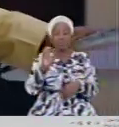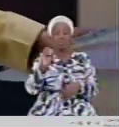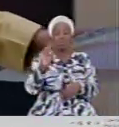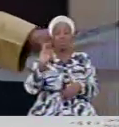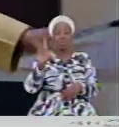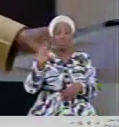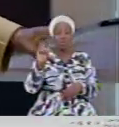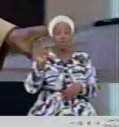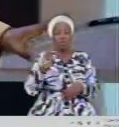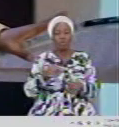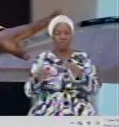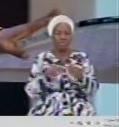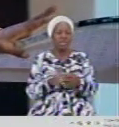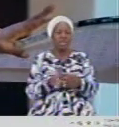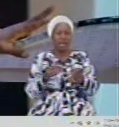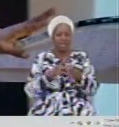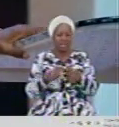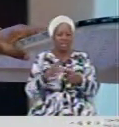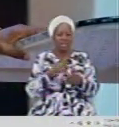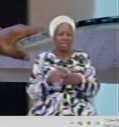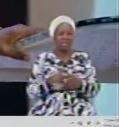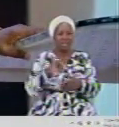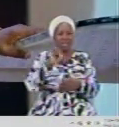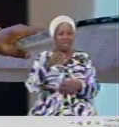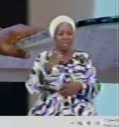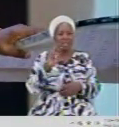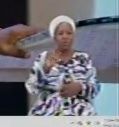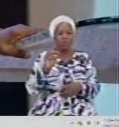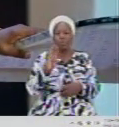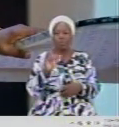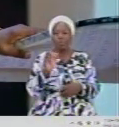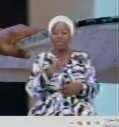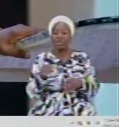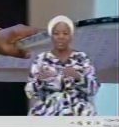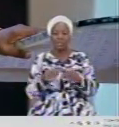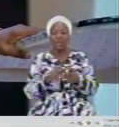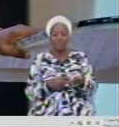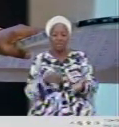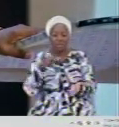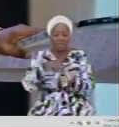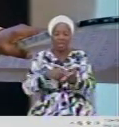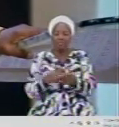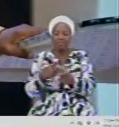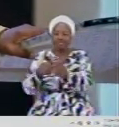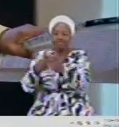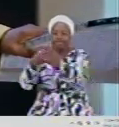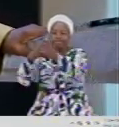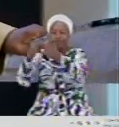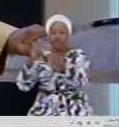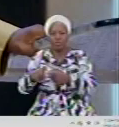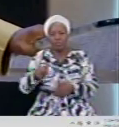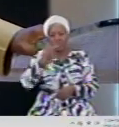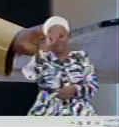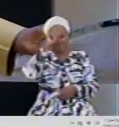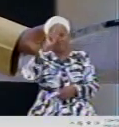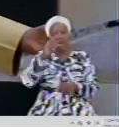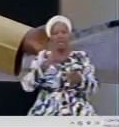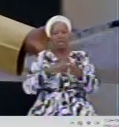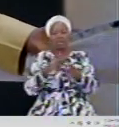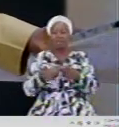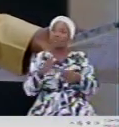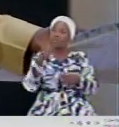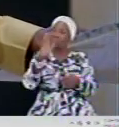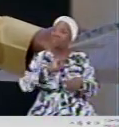Jeroboam arose and fled into Egypt. God, I want to accept the promise to be a